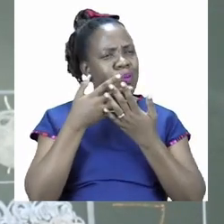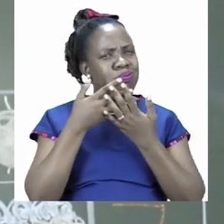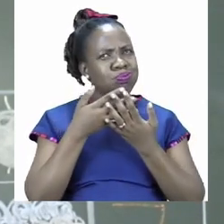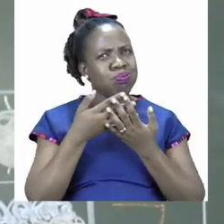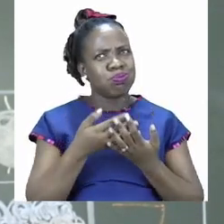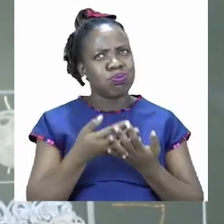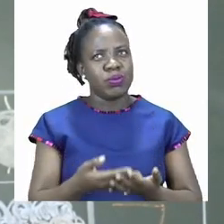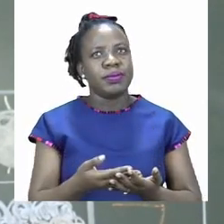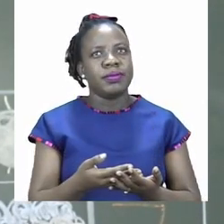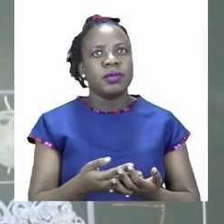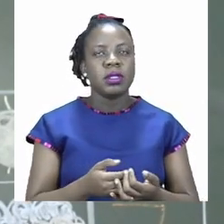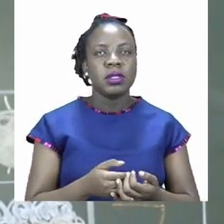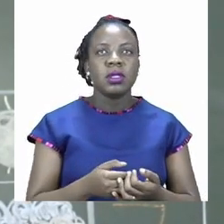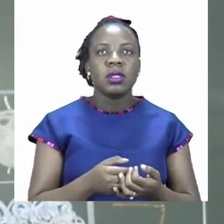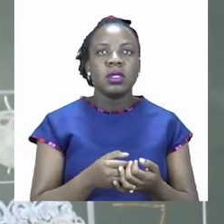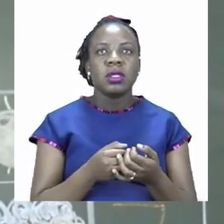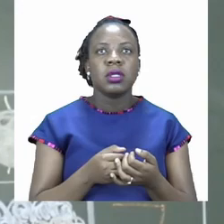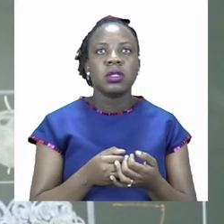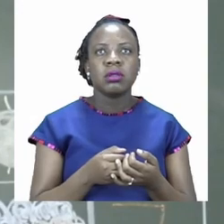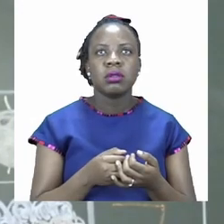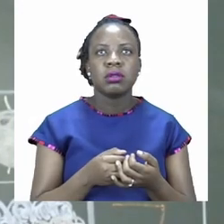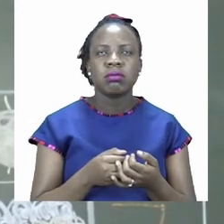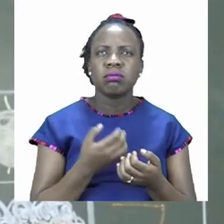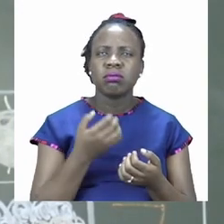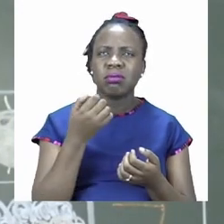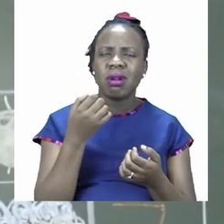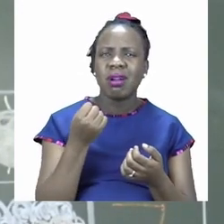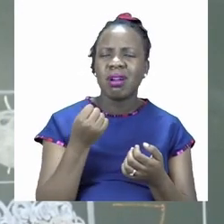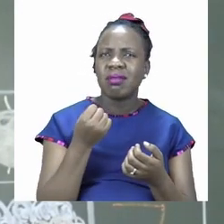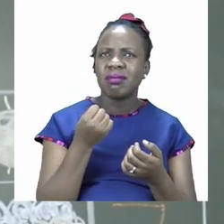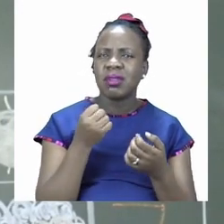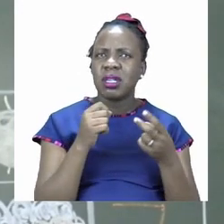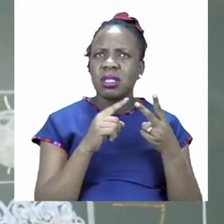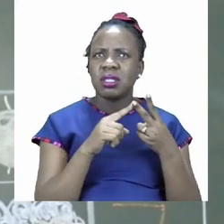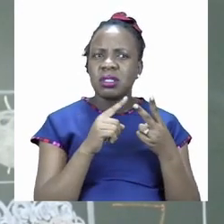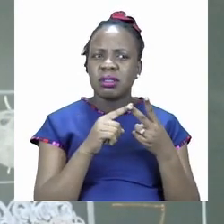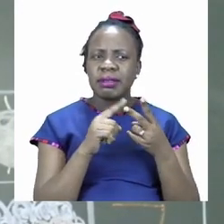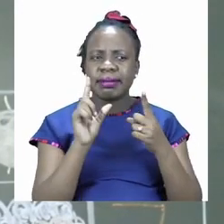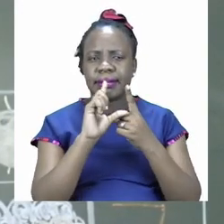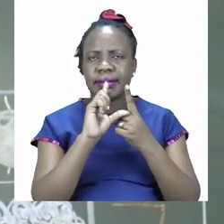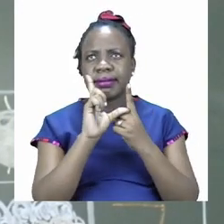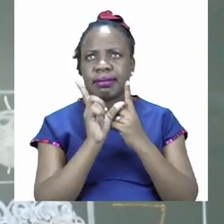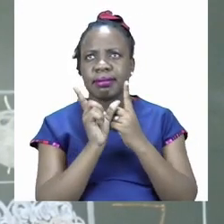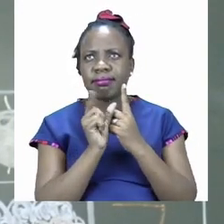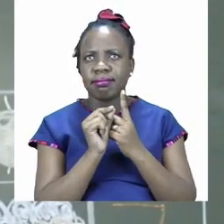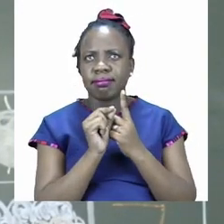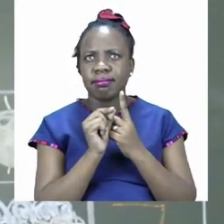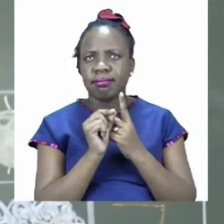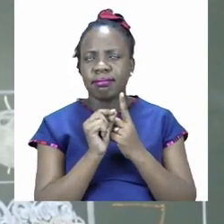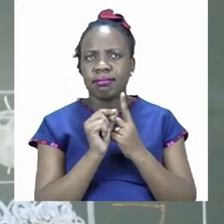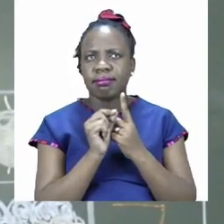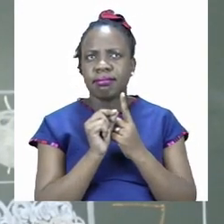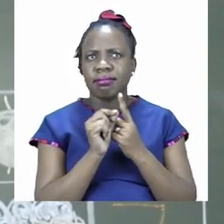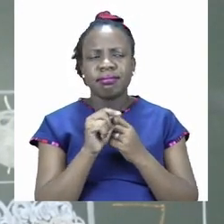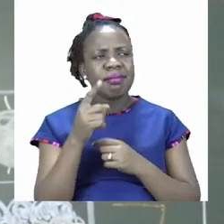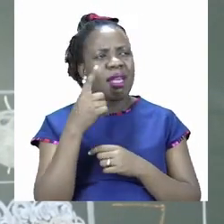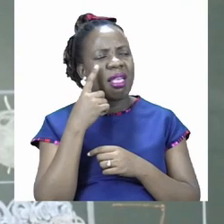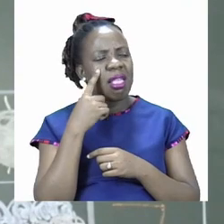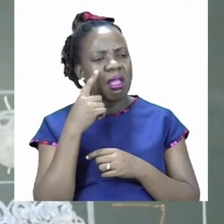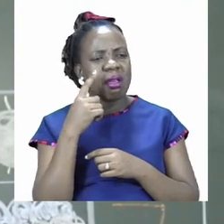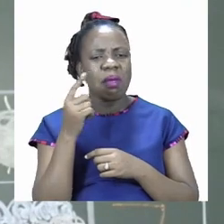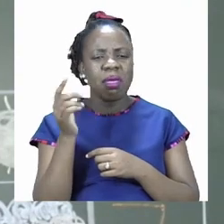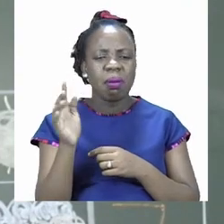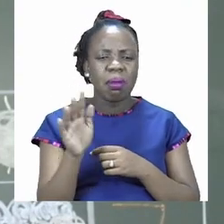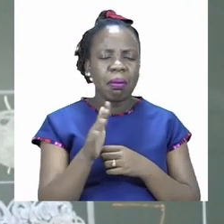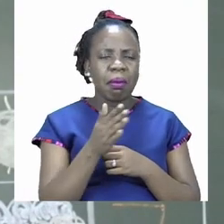Then we have the second item we can see, a leaf. Now I know you've seen leaves just being blown by